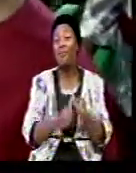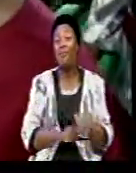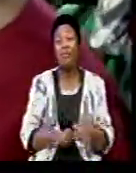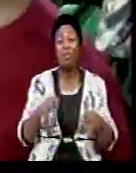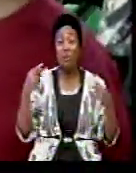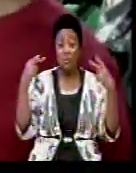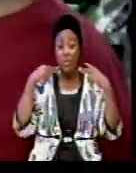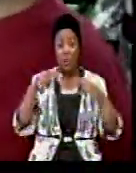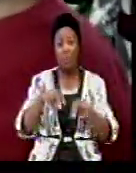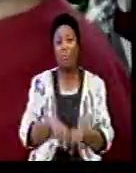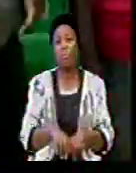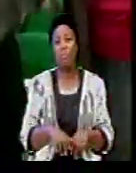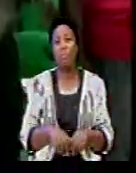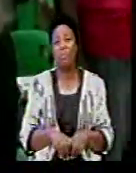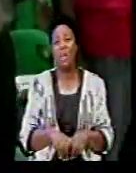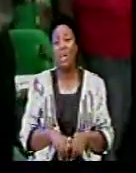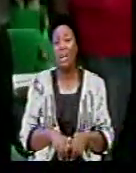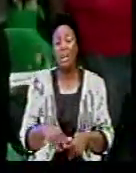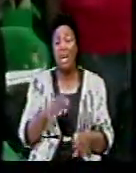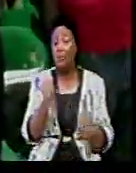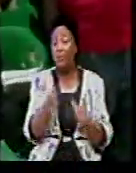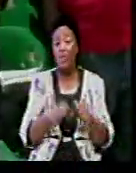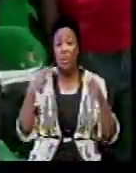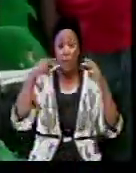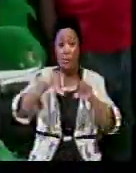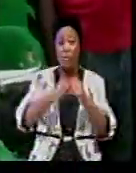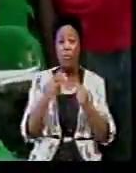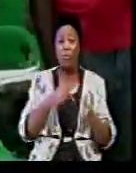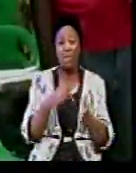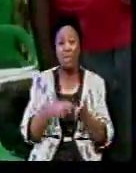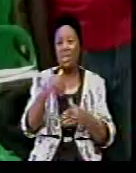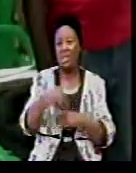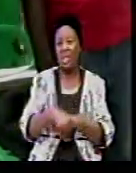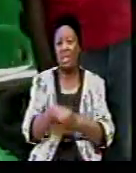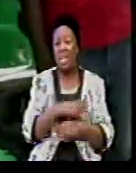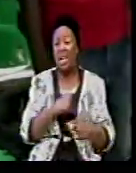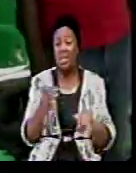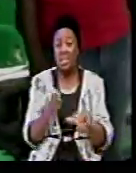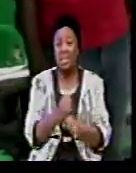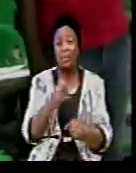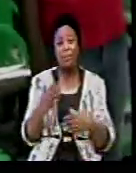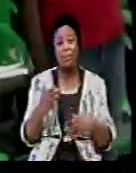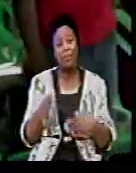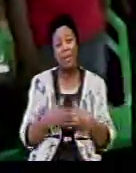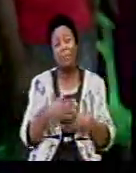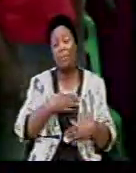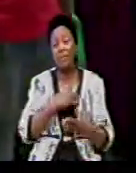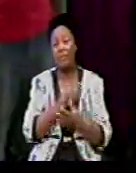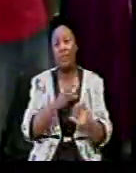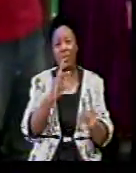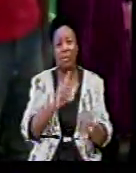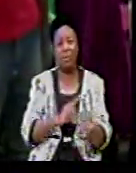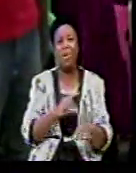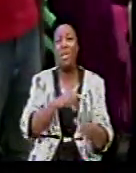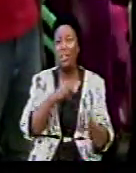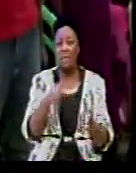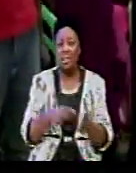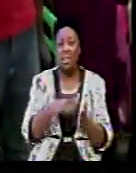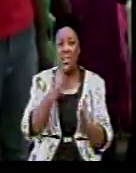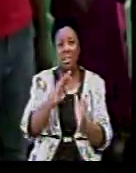health. I took back every yoke broken. Pray.